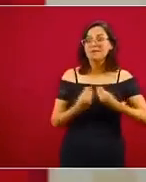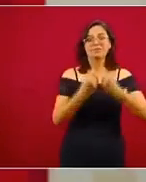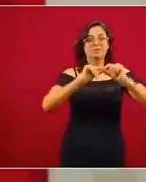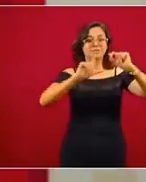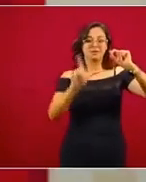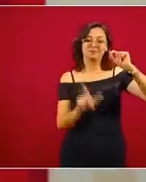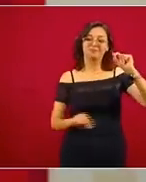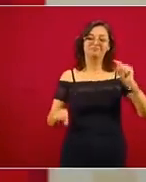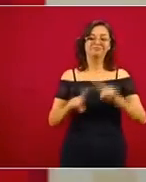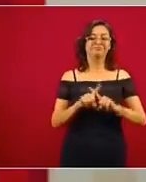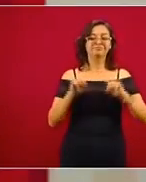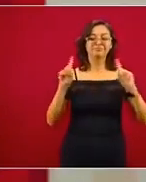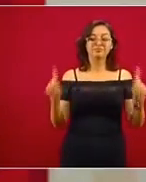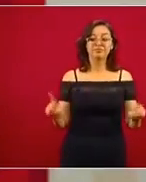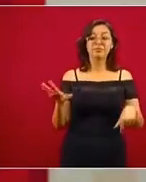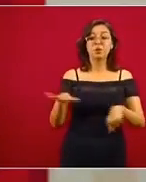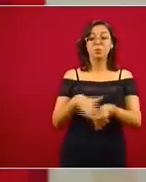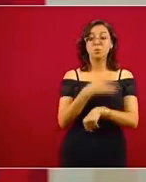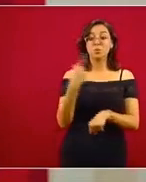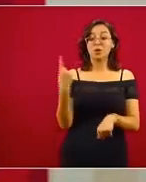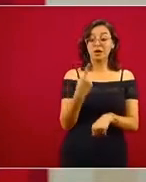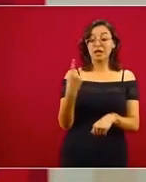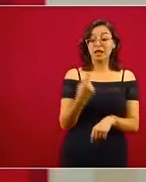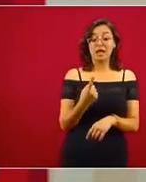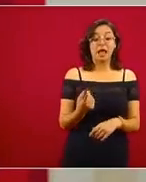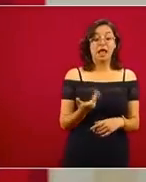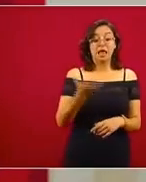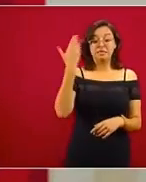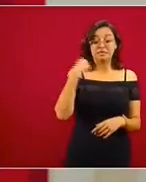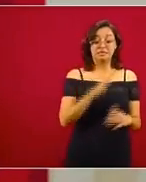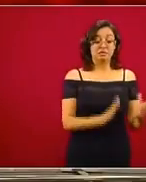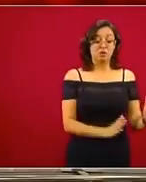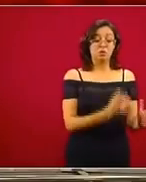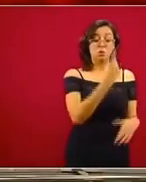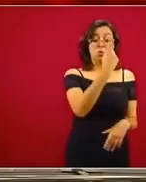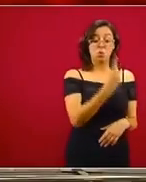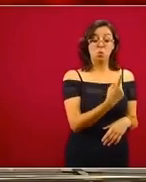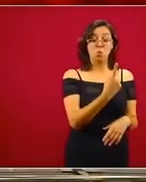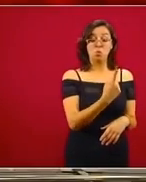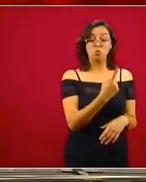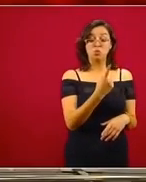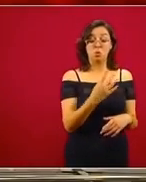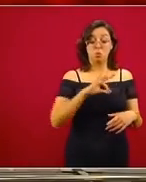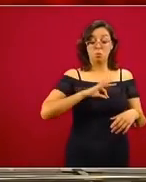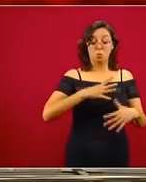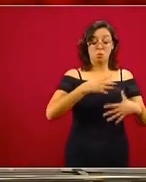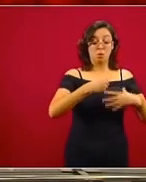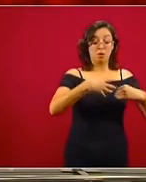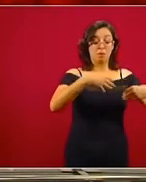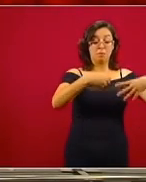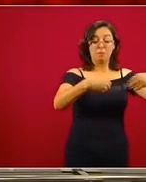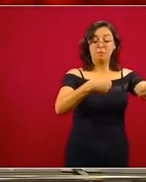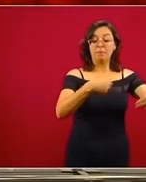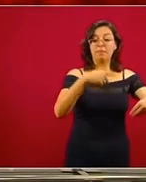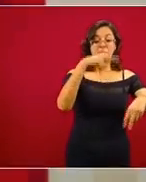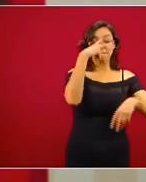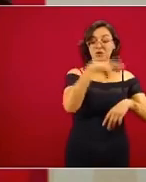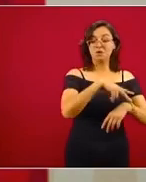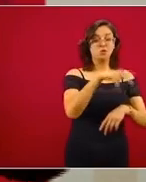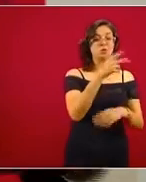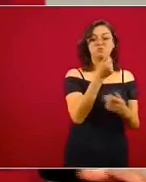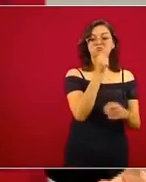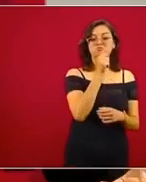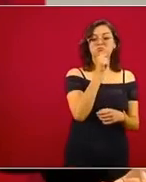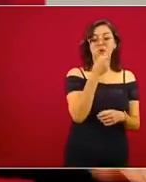about it, when we look at the whole country, we see that there are different scenarios because at the beginning of the curve, in our first